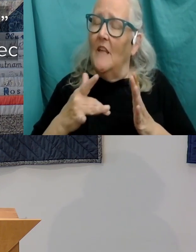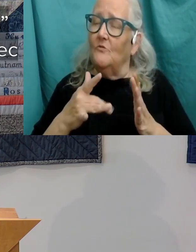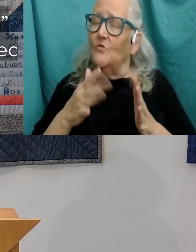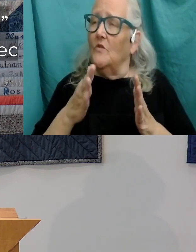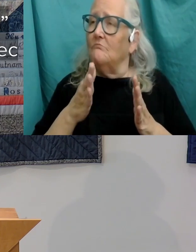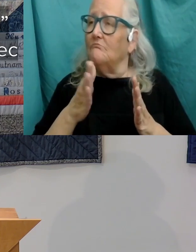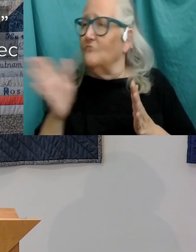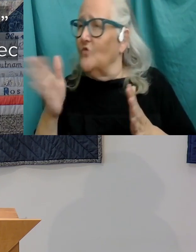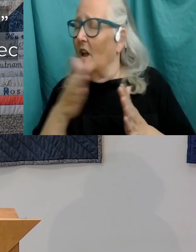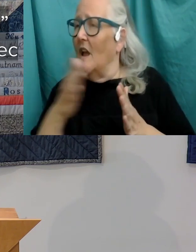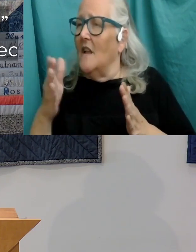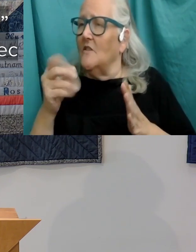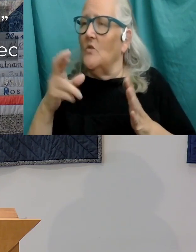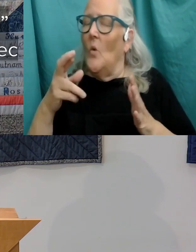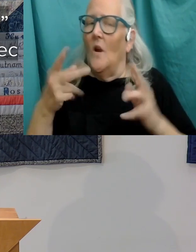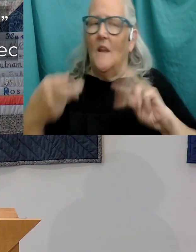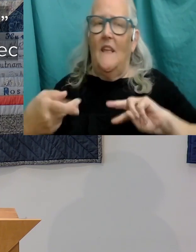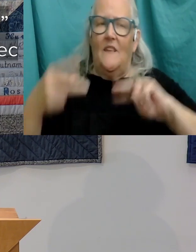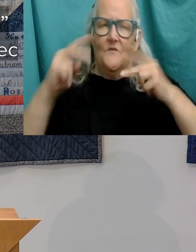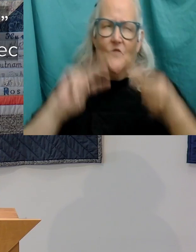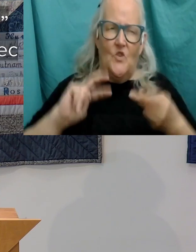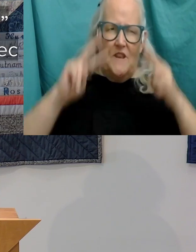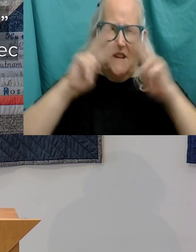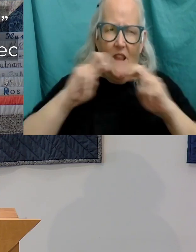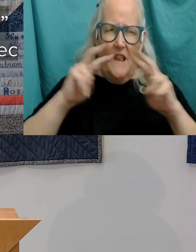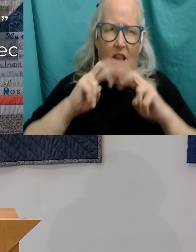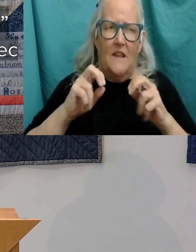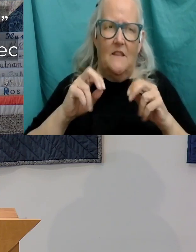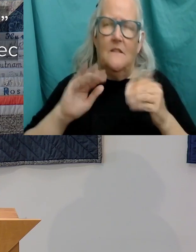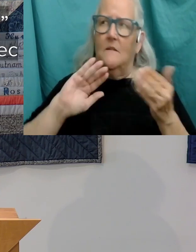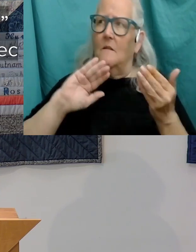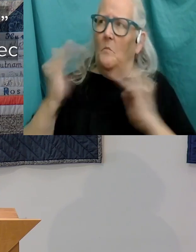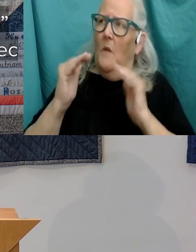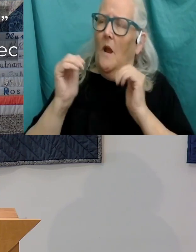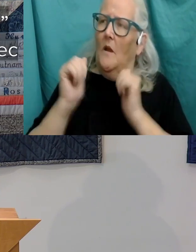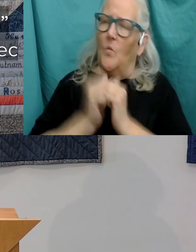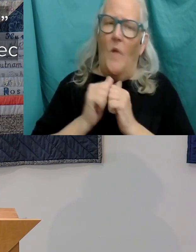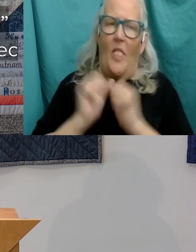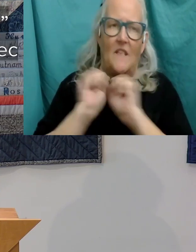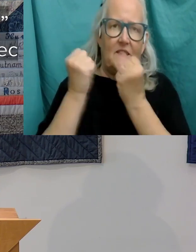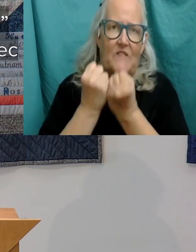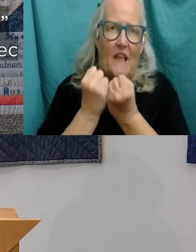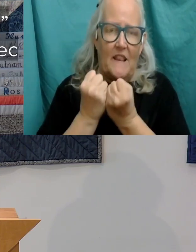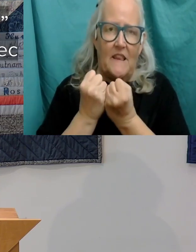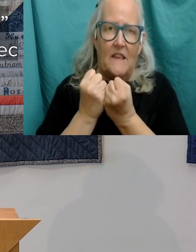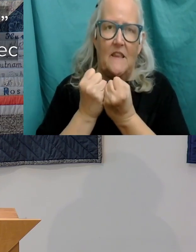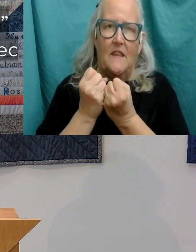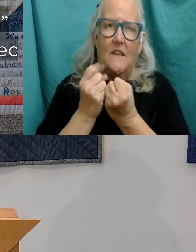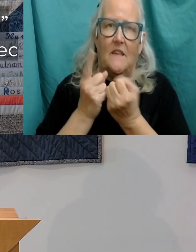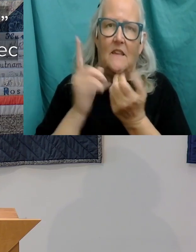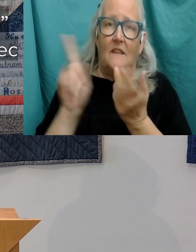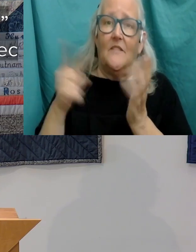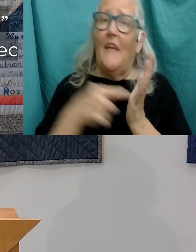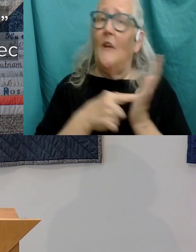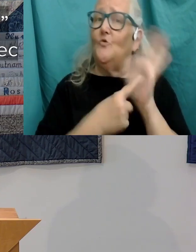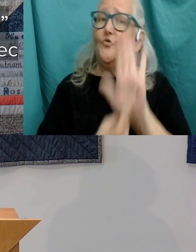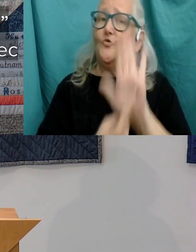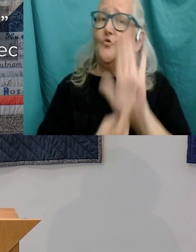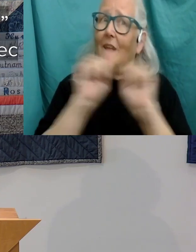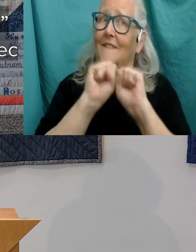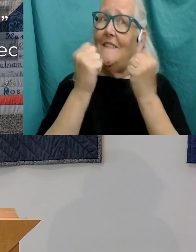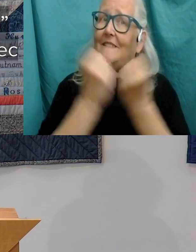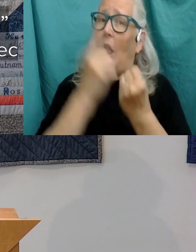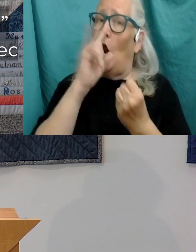analogy with the real space of society. They present society itself in perfected form, or else society